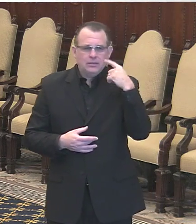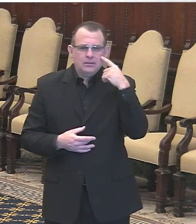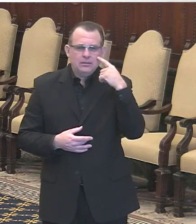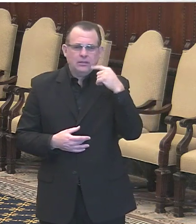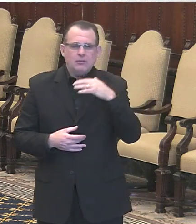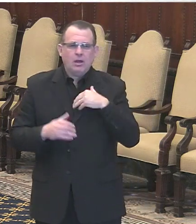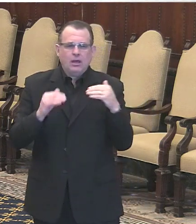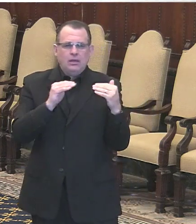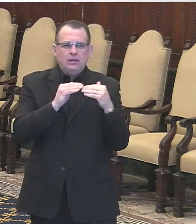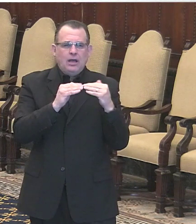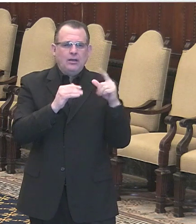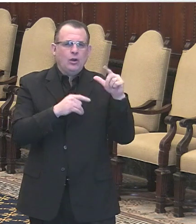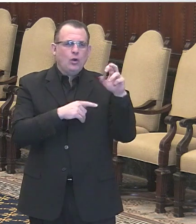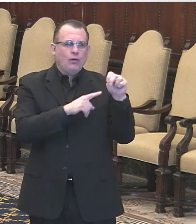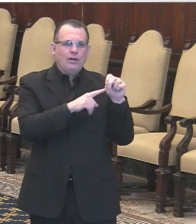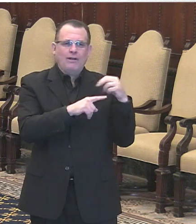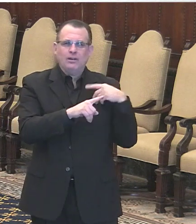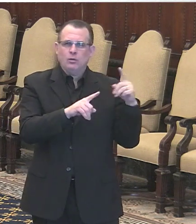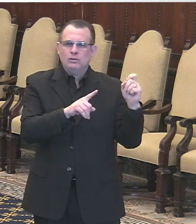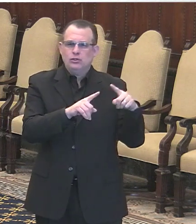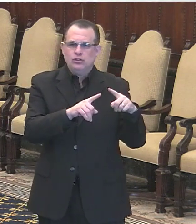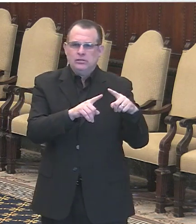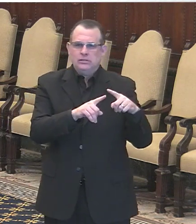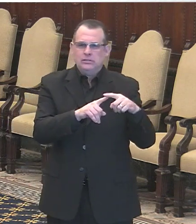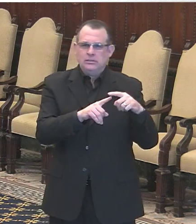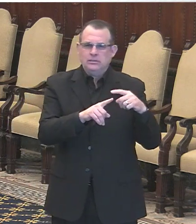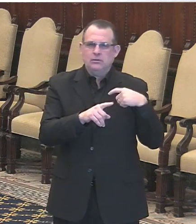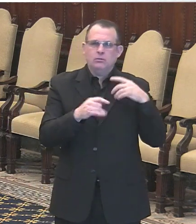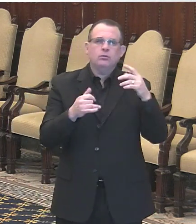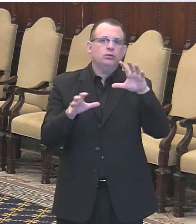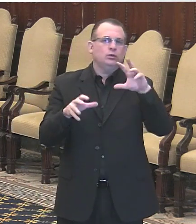well. But I guess we can come back on round two.